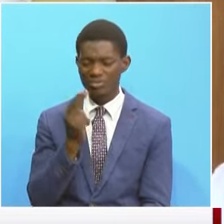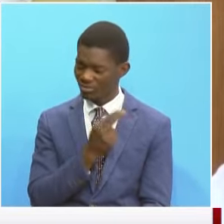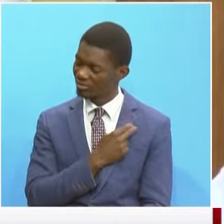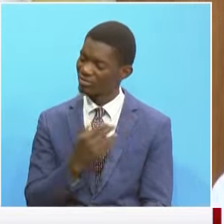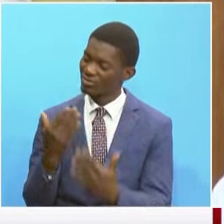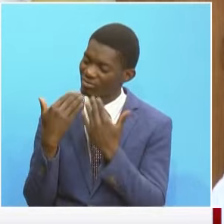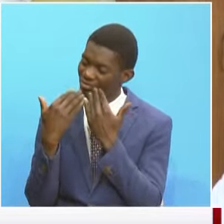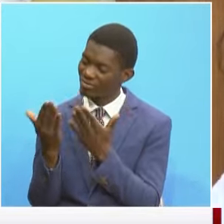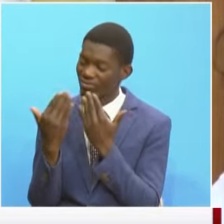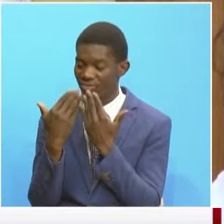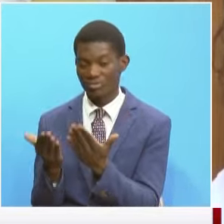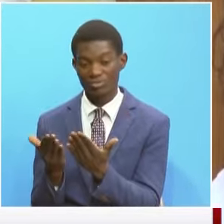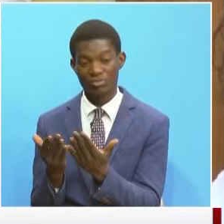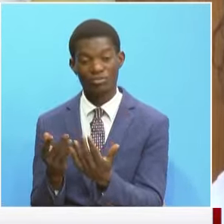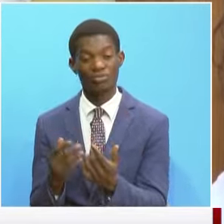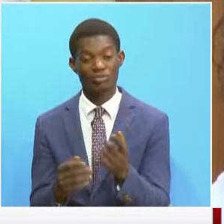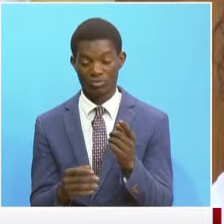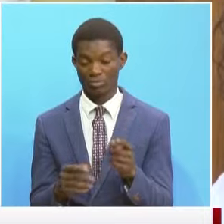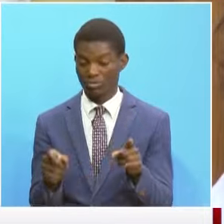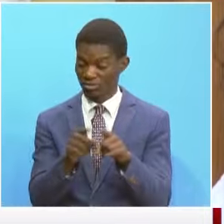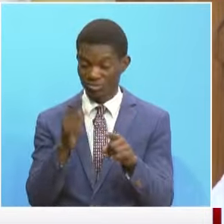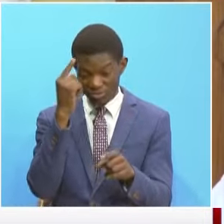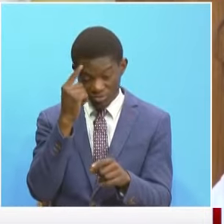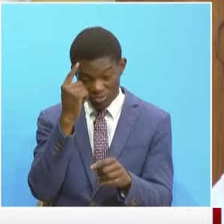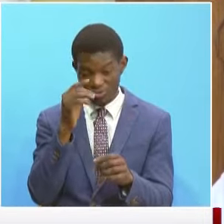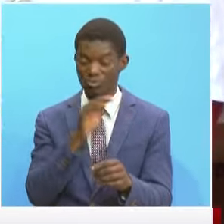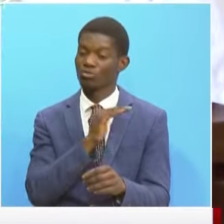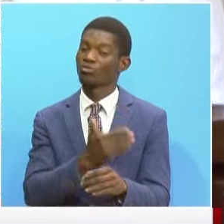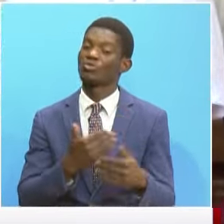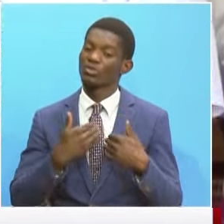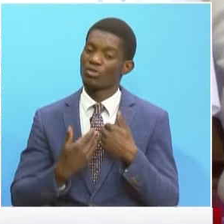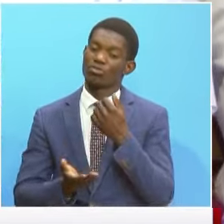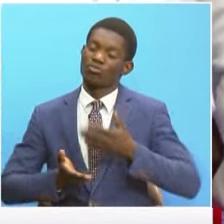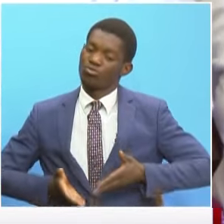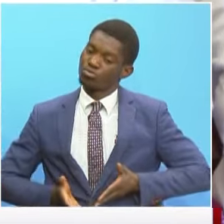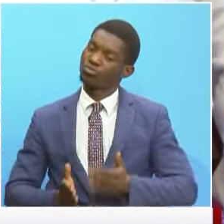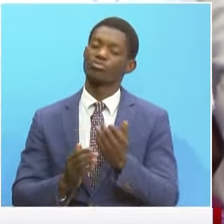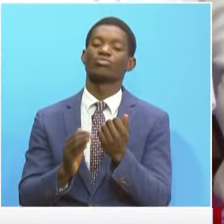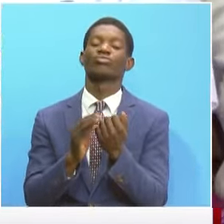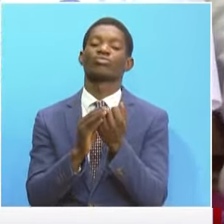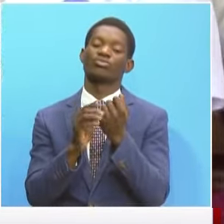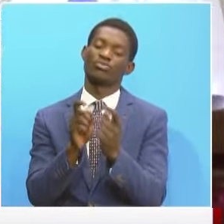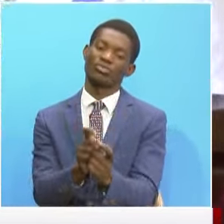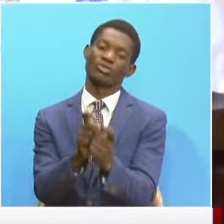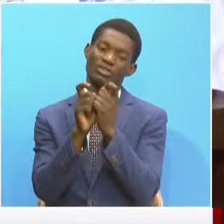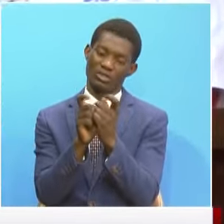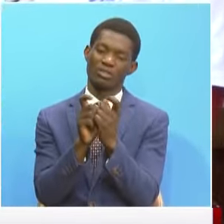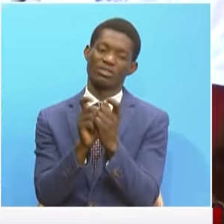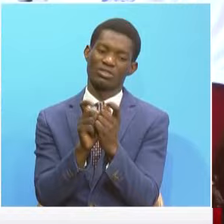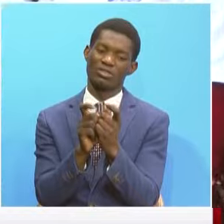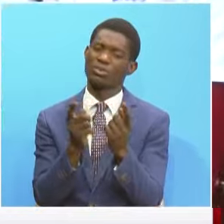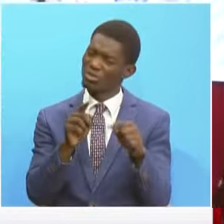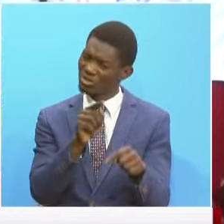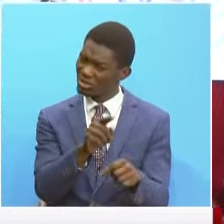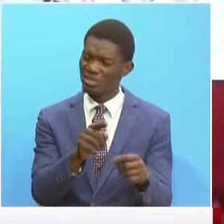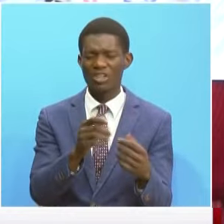with these complications, you know, these are the times when you really need help from people and when they remember